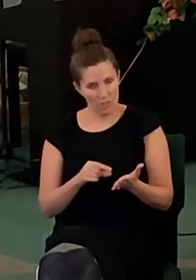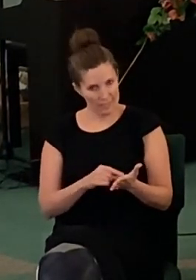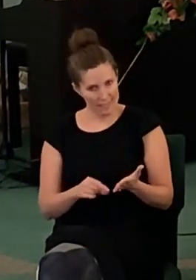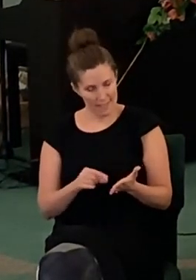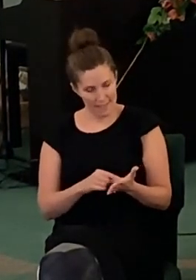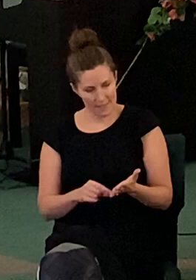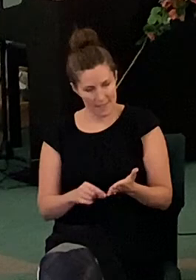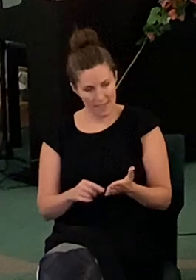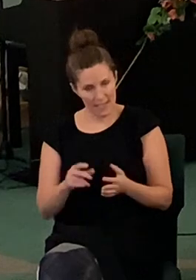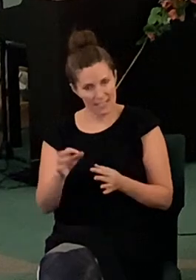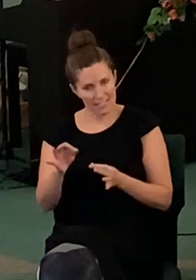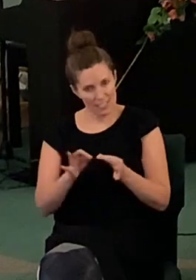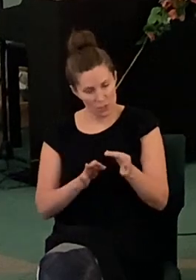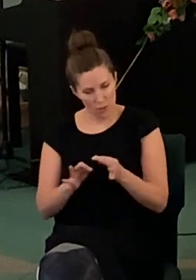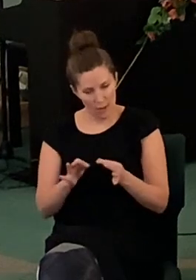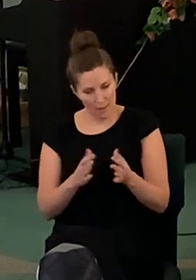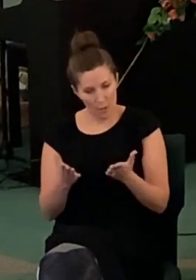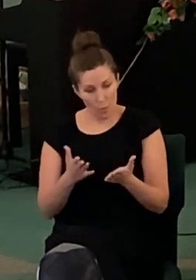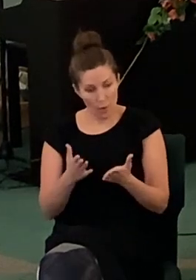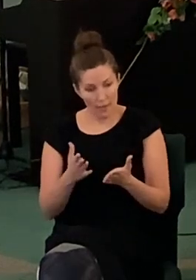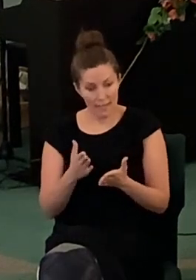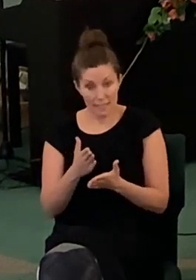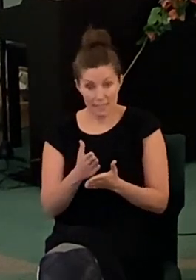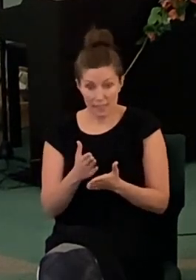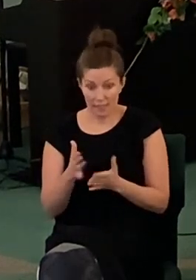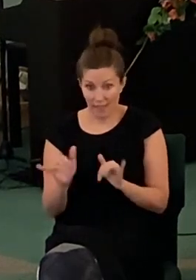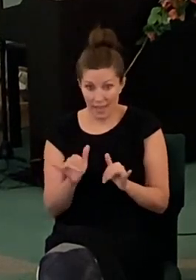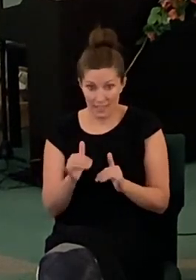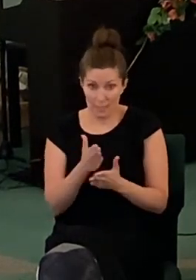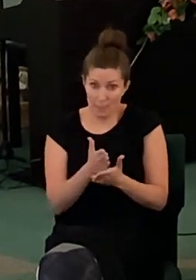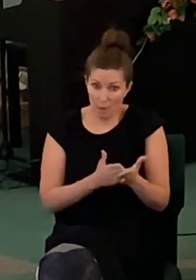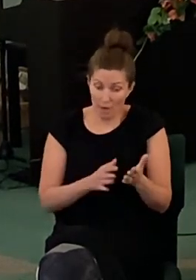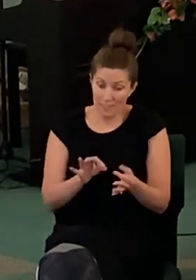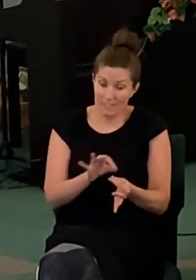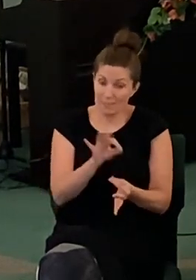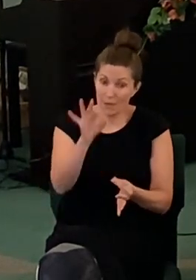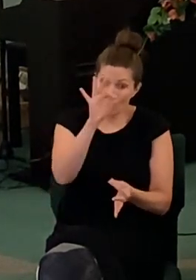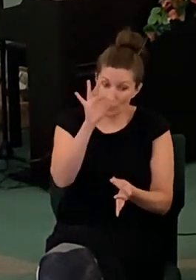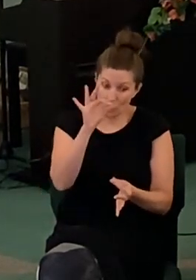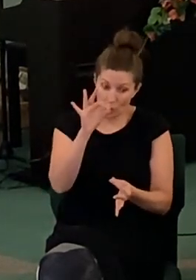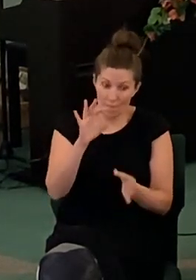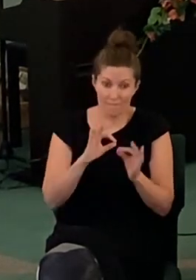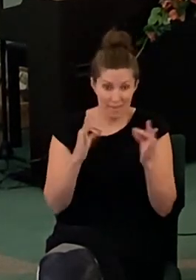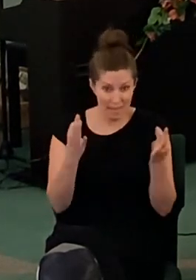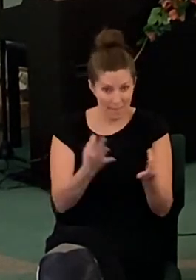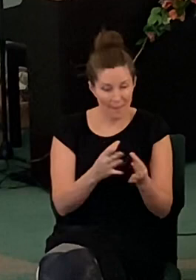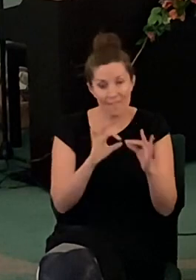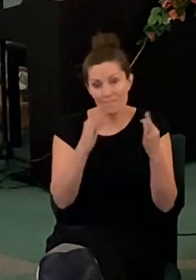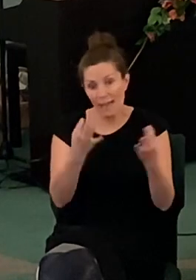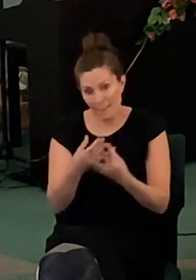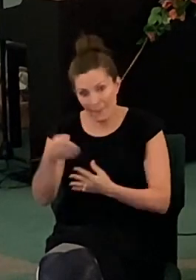for us what it's like to be part of a spiritual family in the family of God.